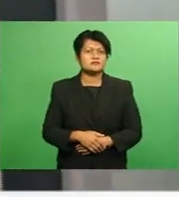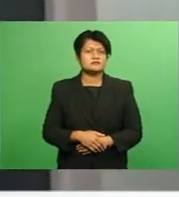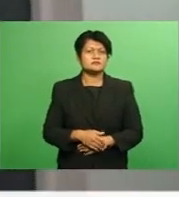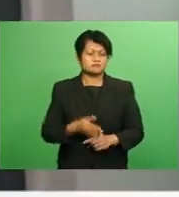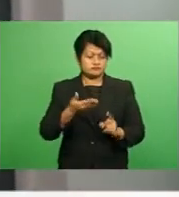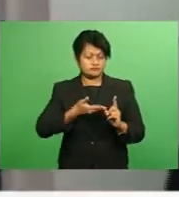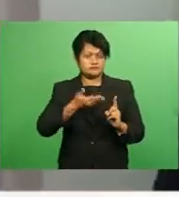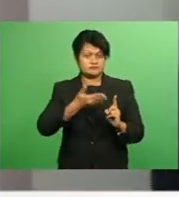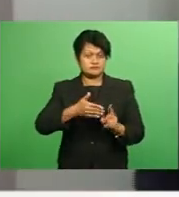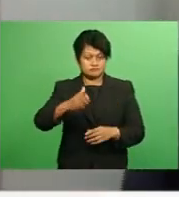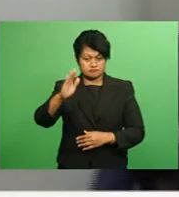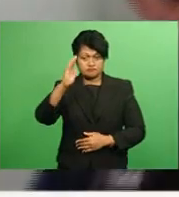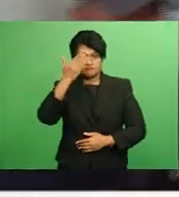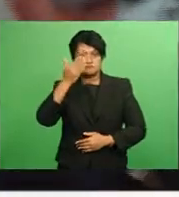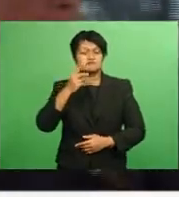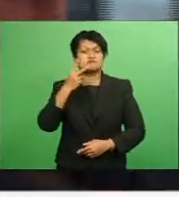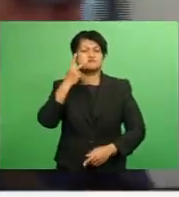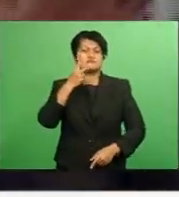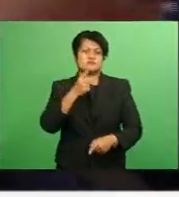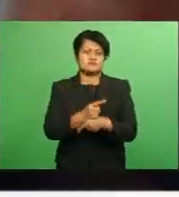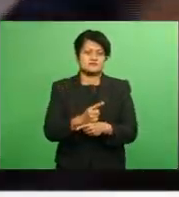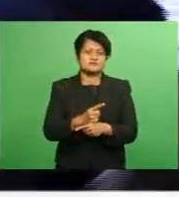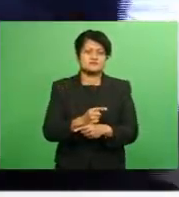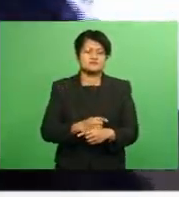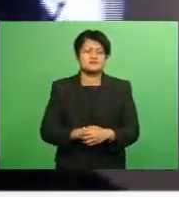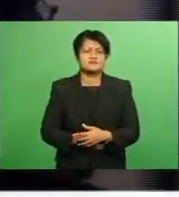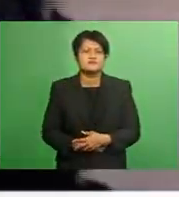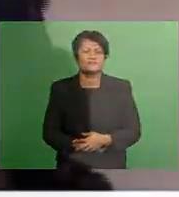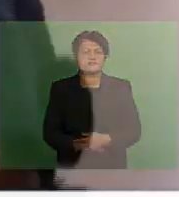And Rahman to know his fate in 2 weeks.